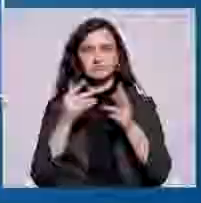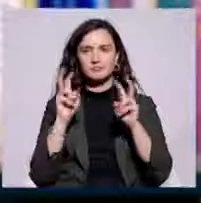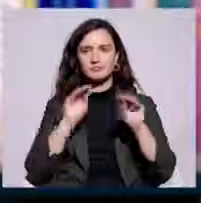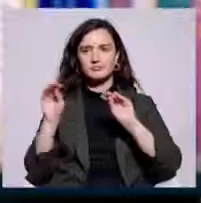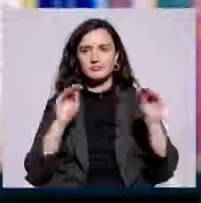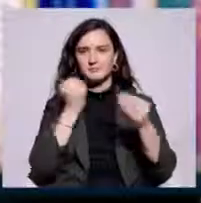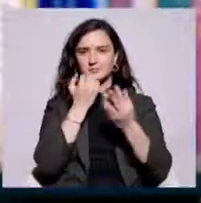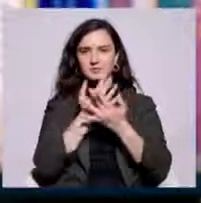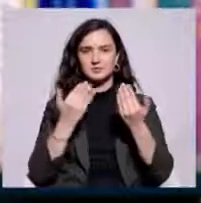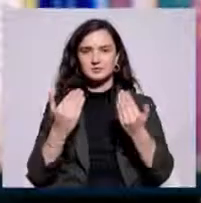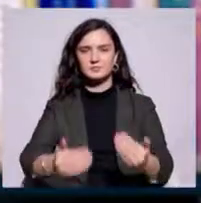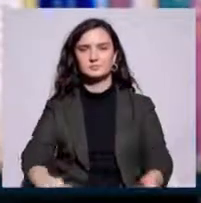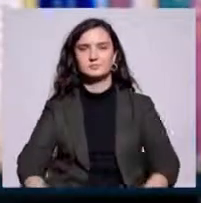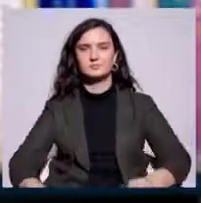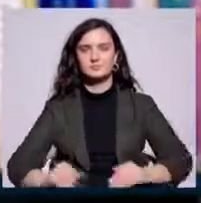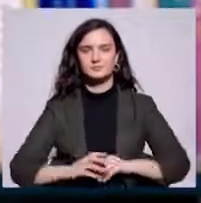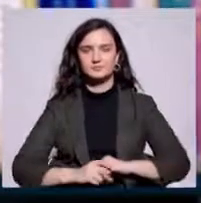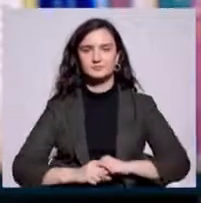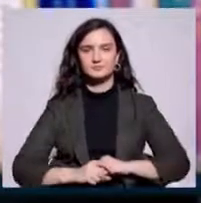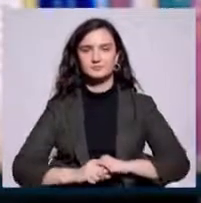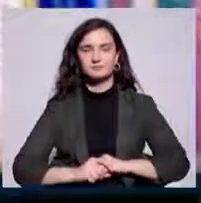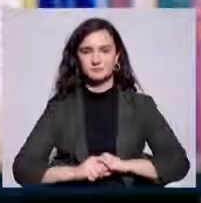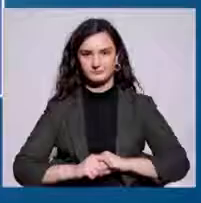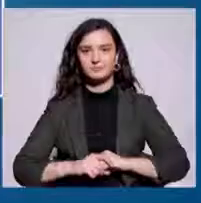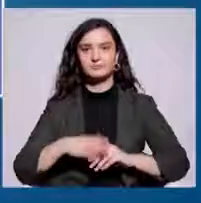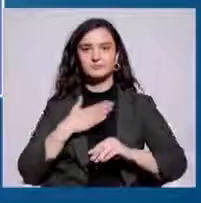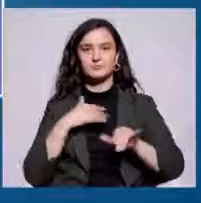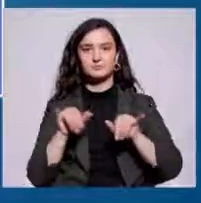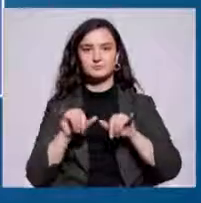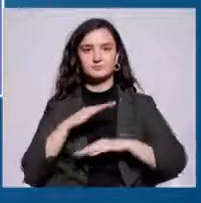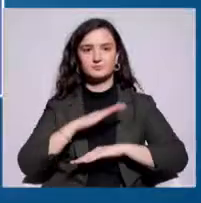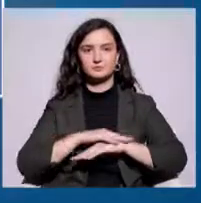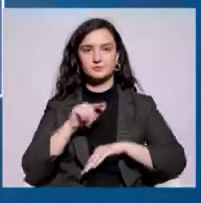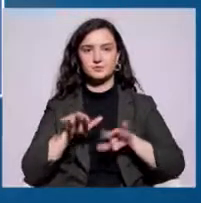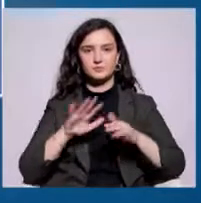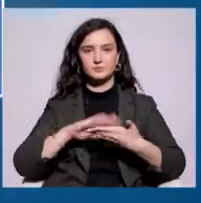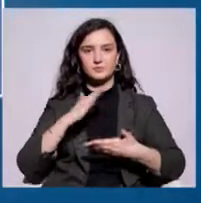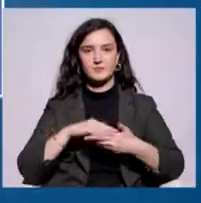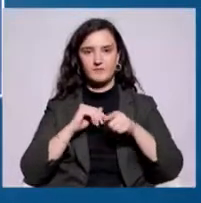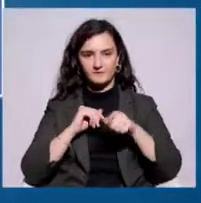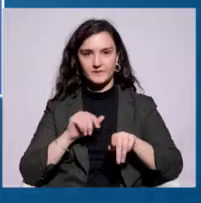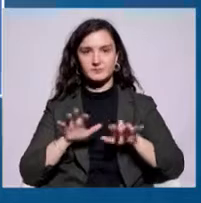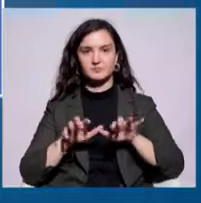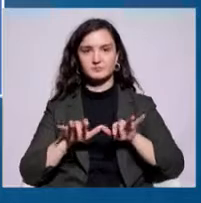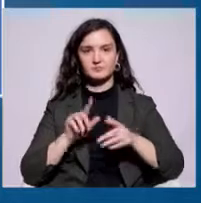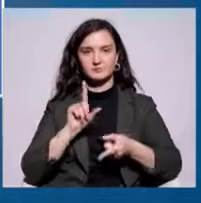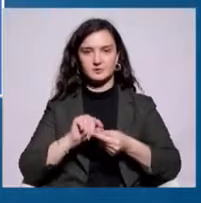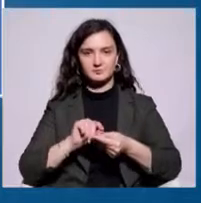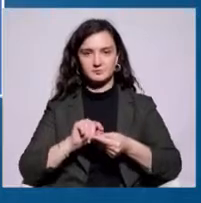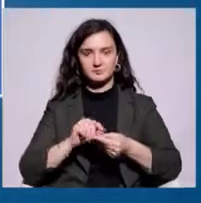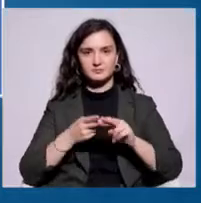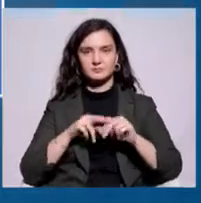many office items. On my desk, there is a computer and